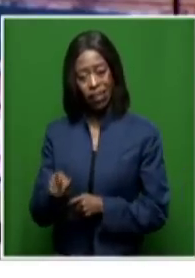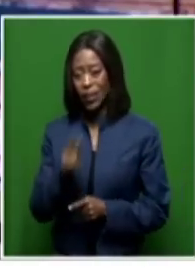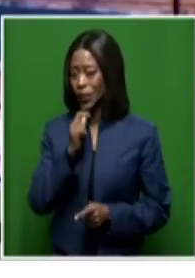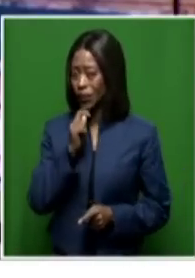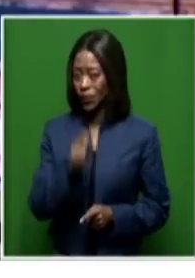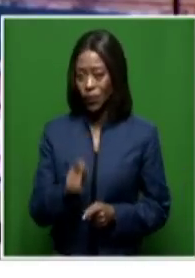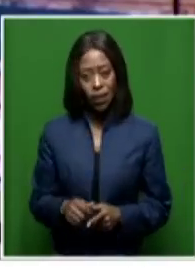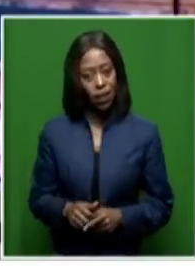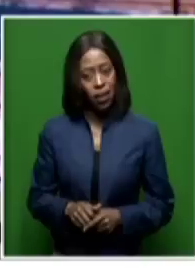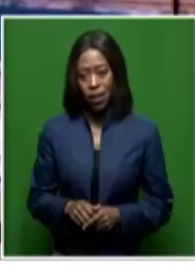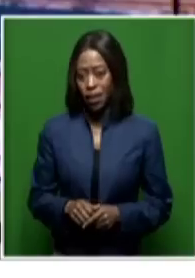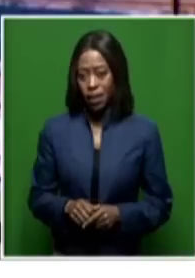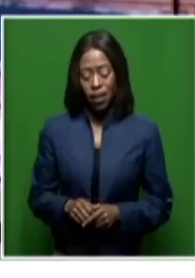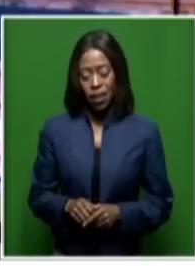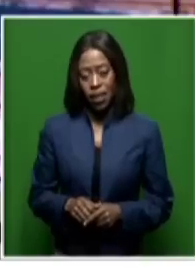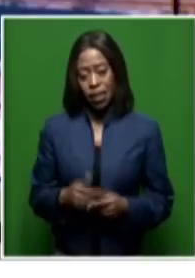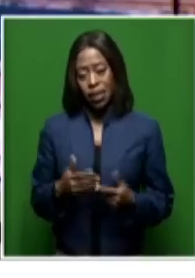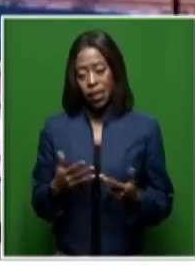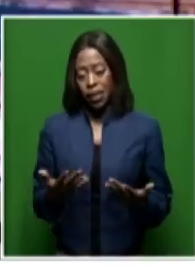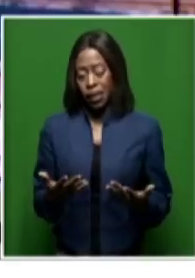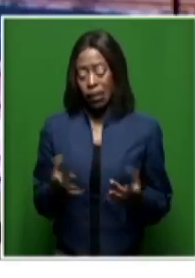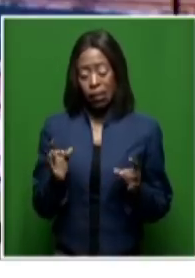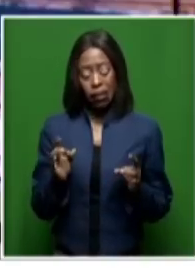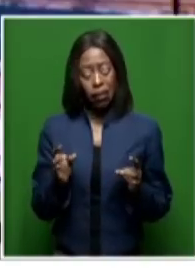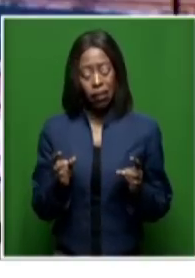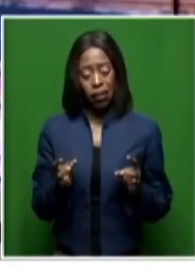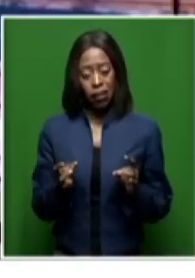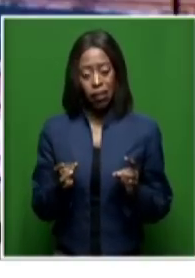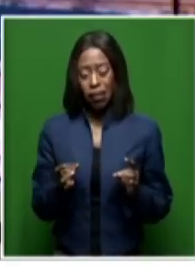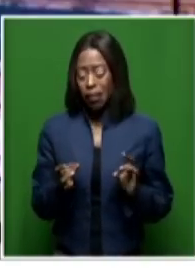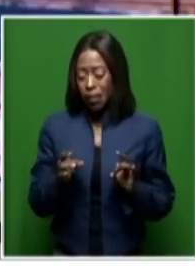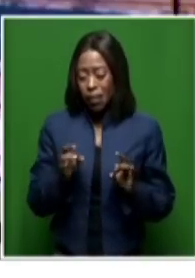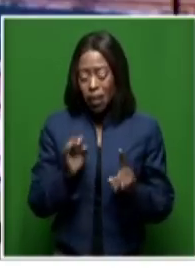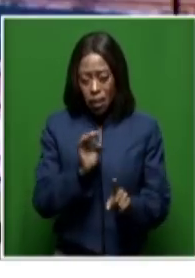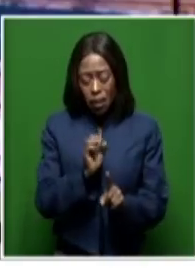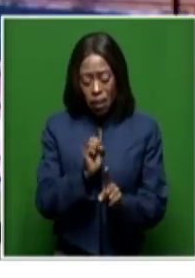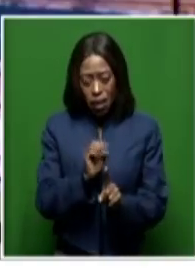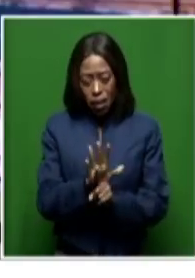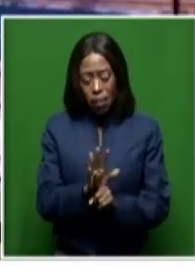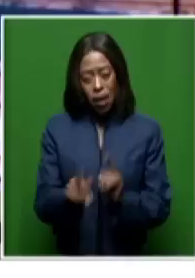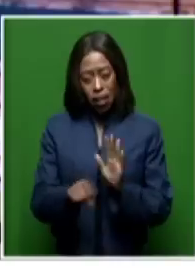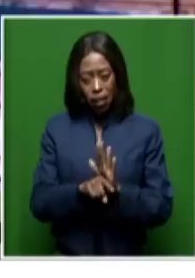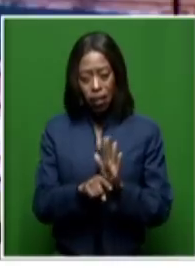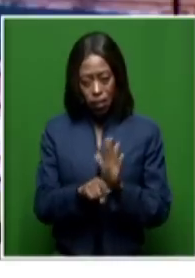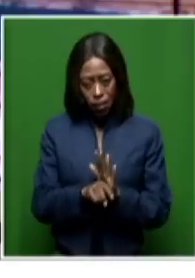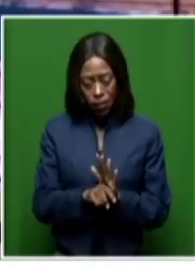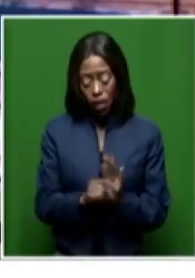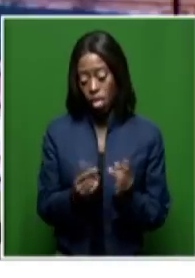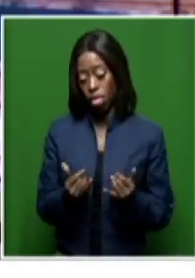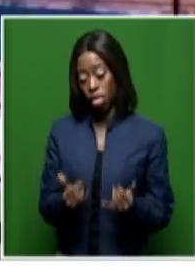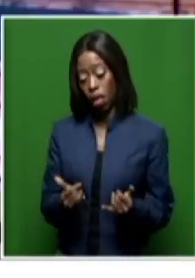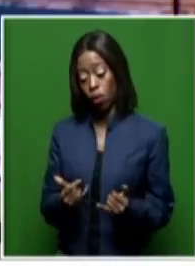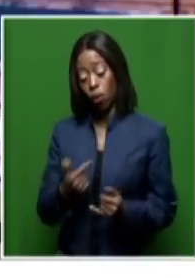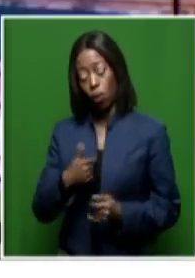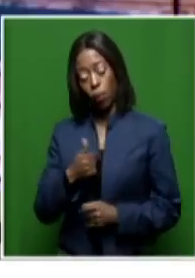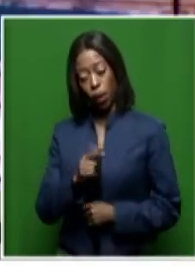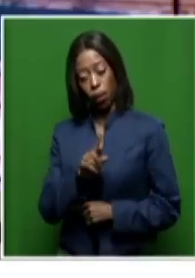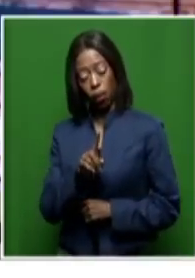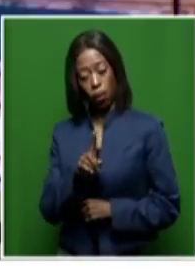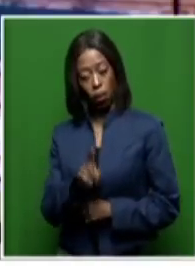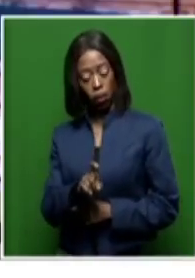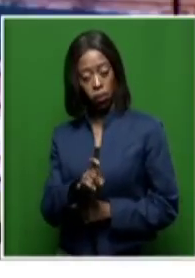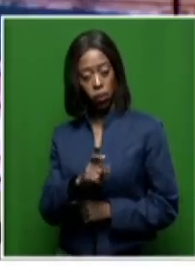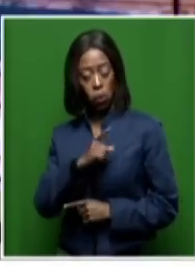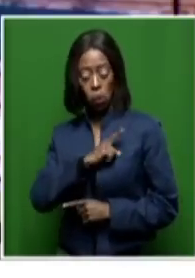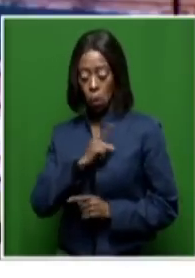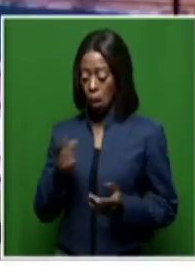really, taken a beating. And with regard to that, Minister, the question has to be, why was